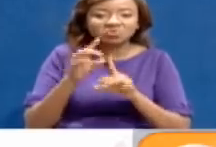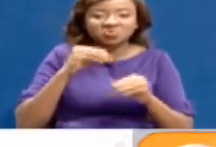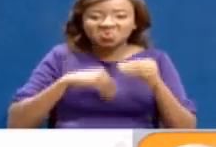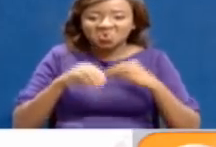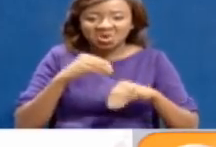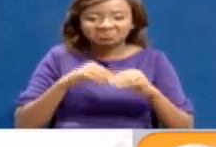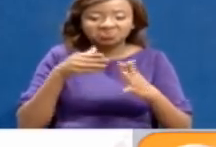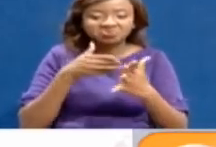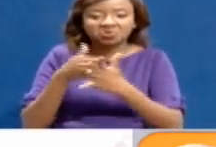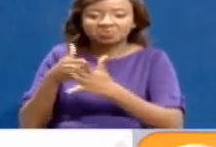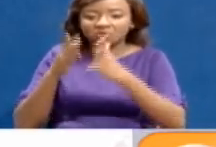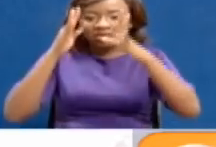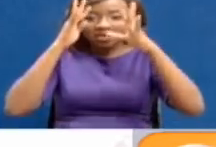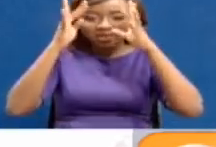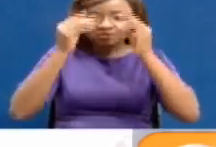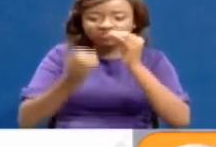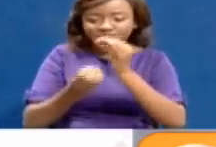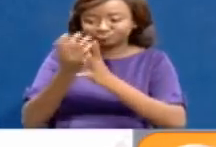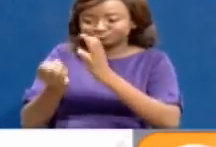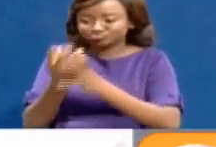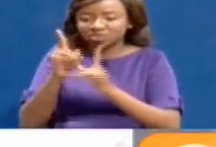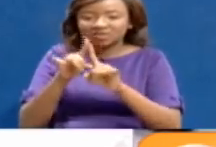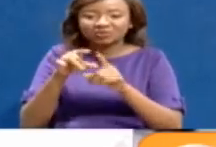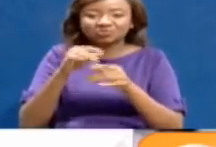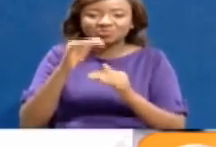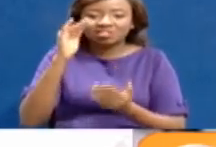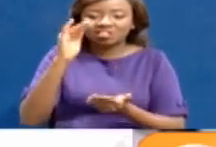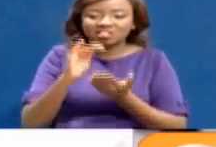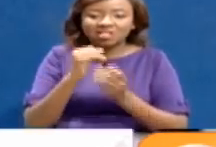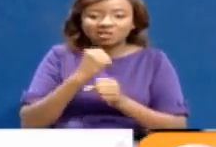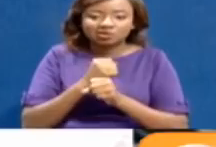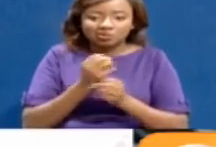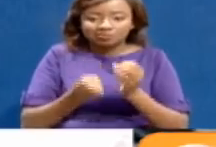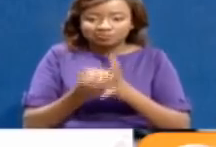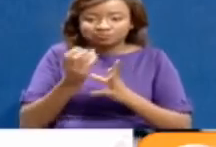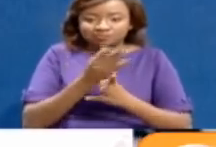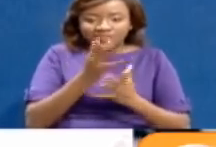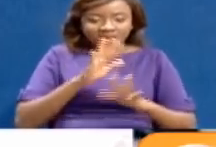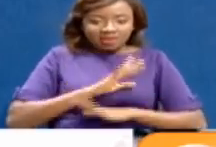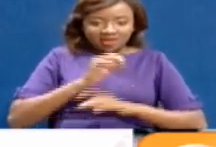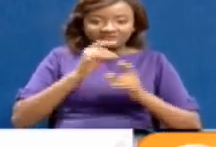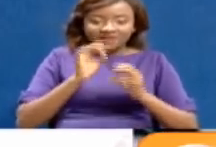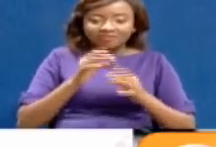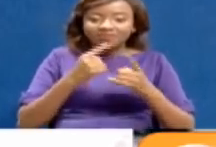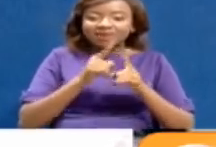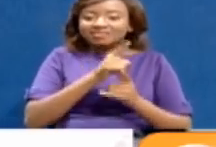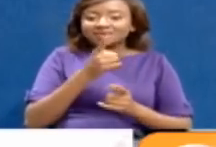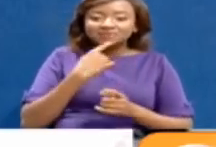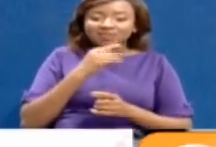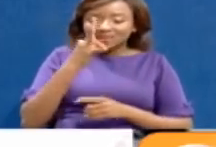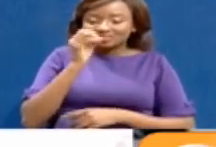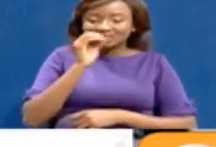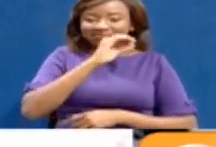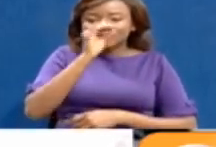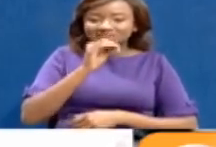in hindering innovation and curtailing job creation. You know, they're saying that I think it's 30% of procurement or something should